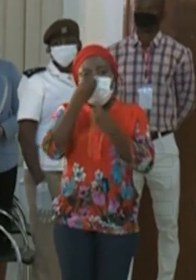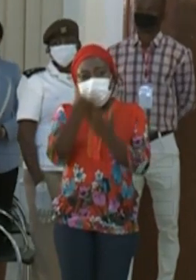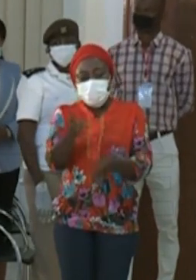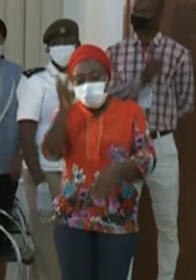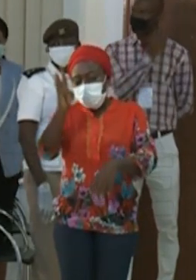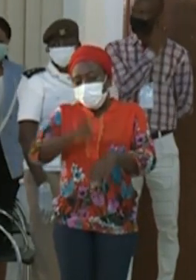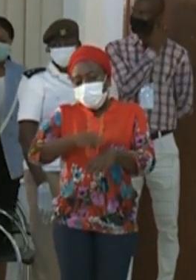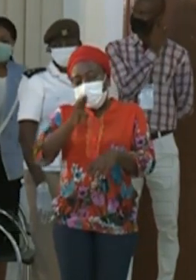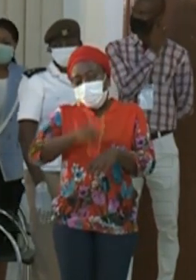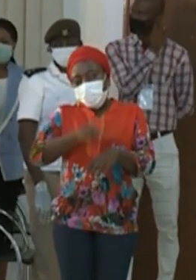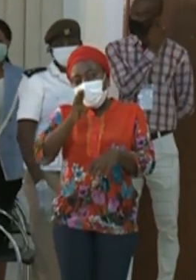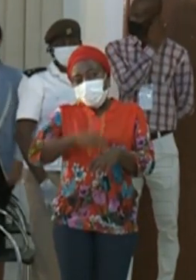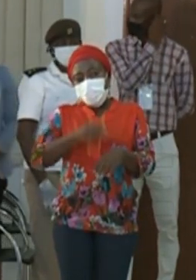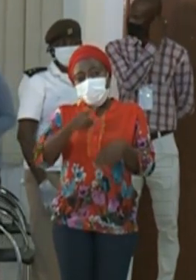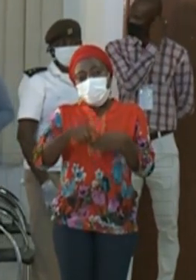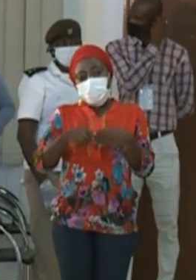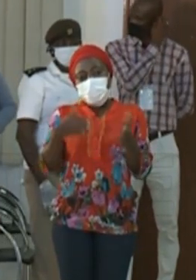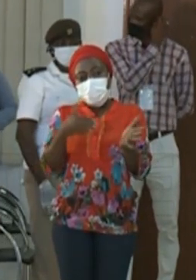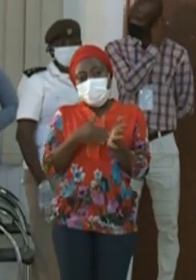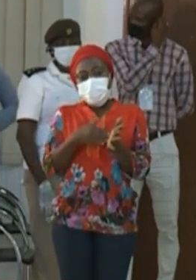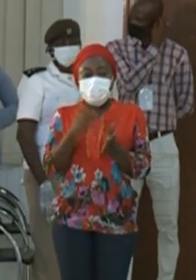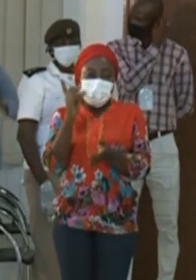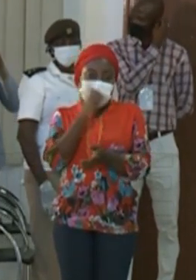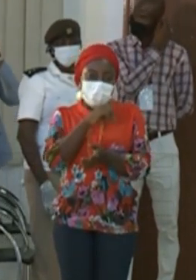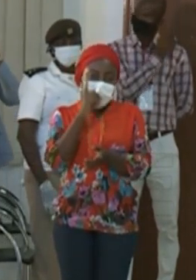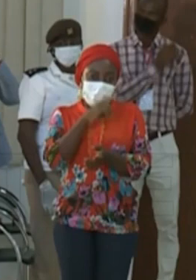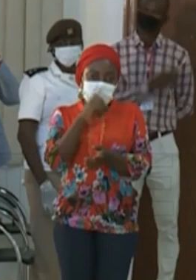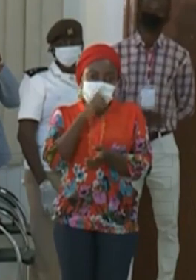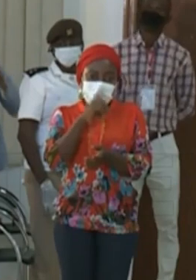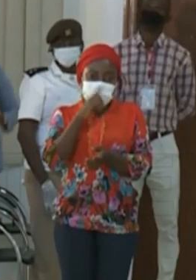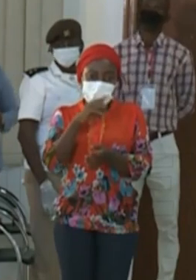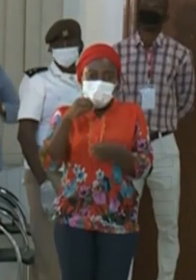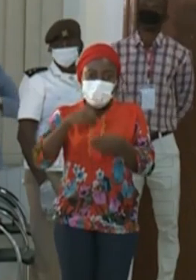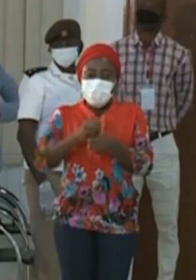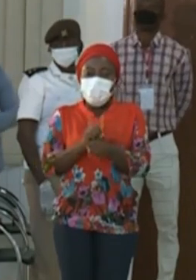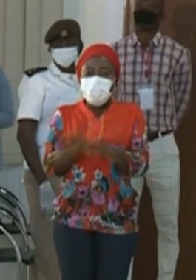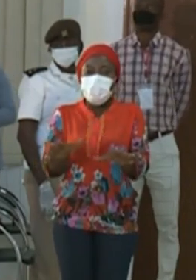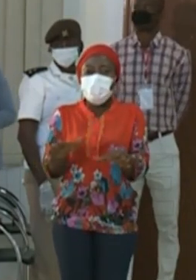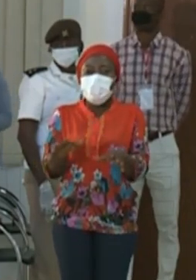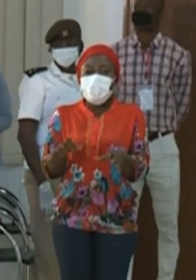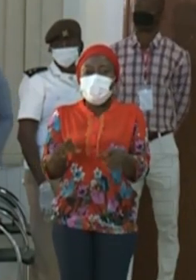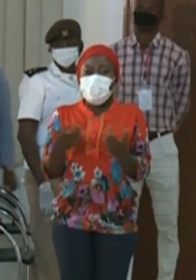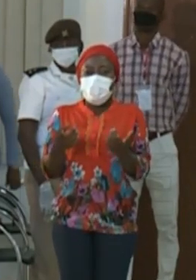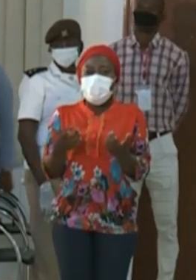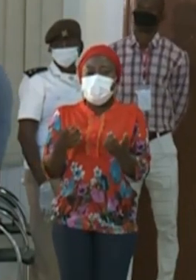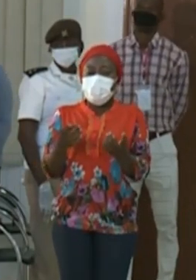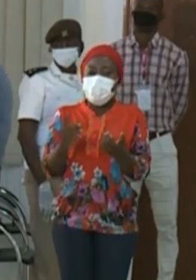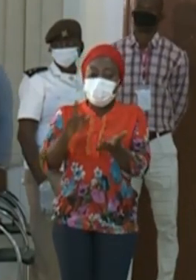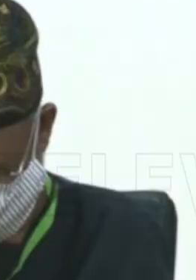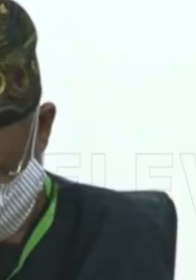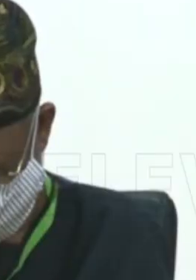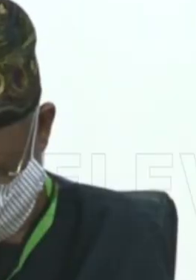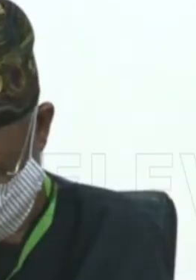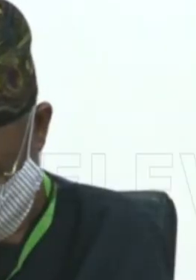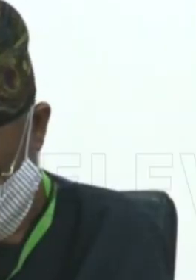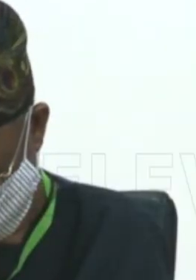against patronage of a fake COVID-19 vaccine circulating in Kano.